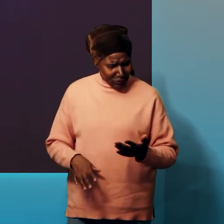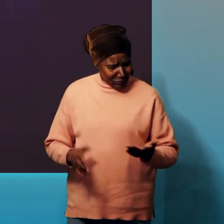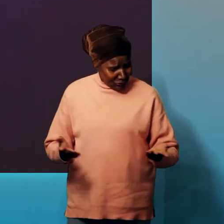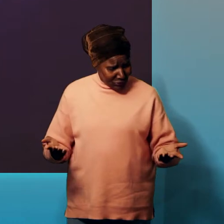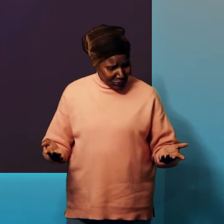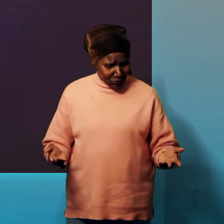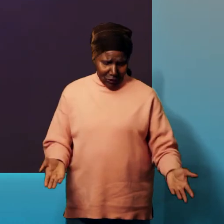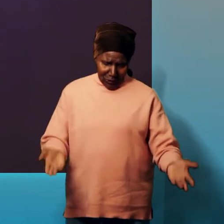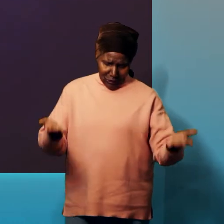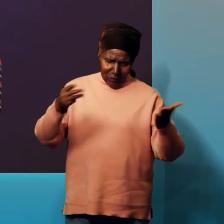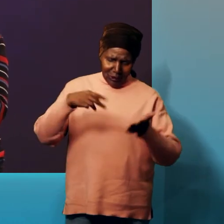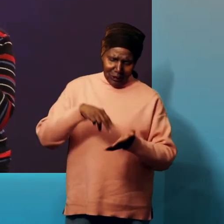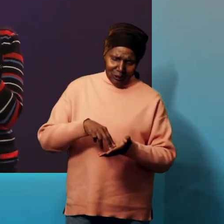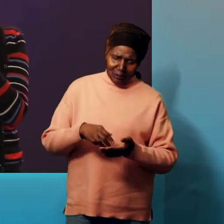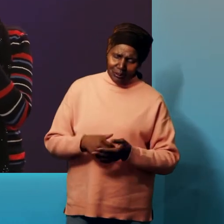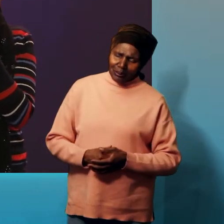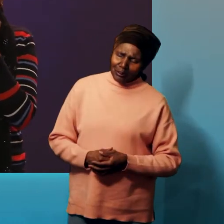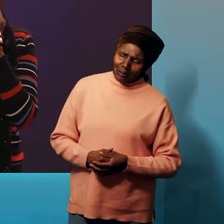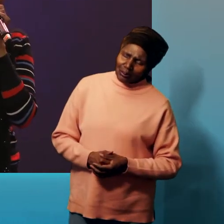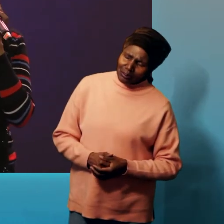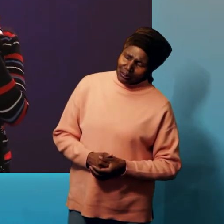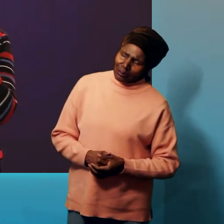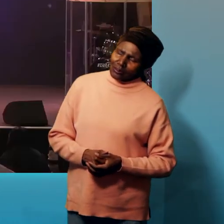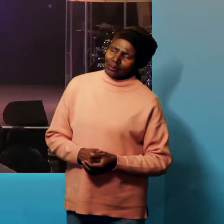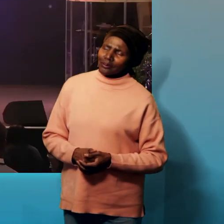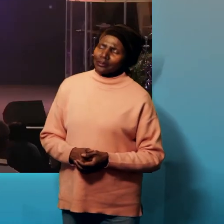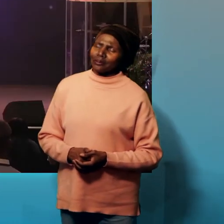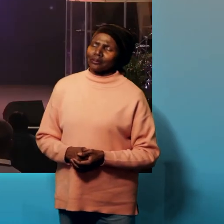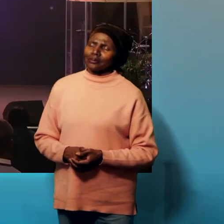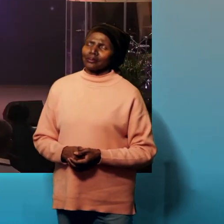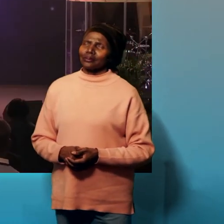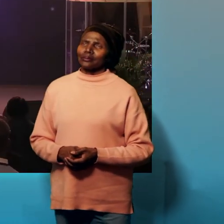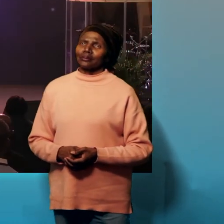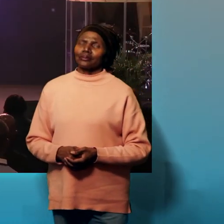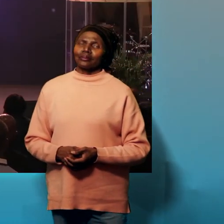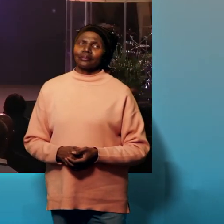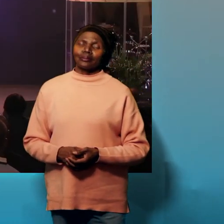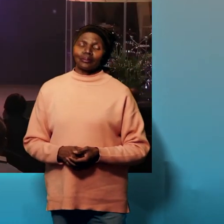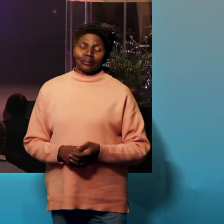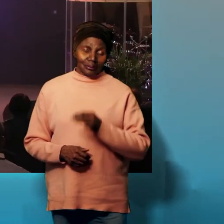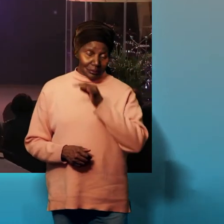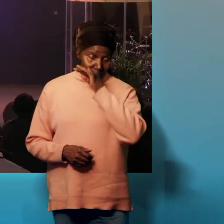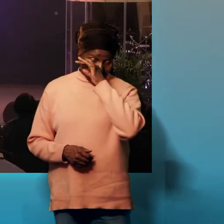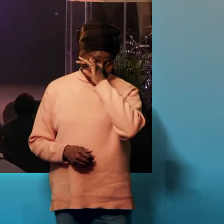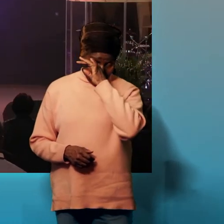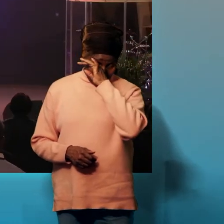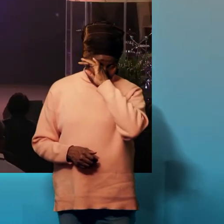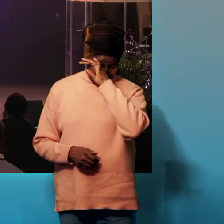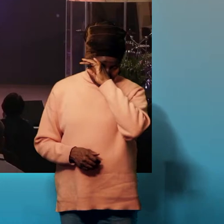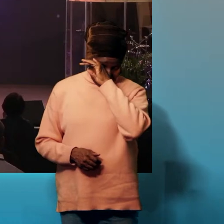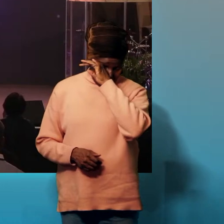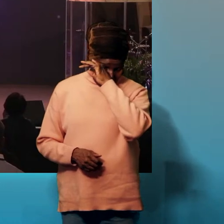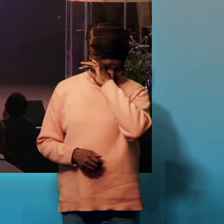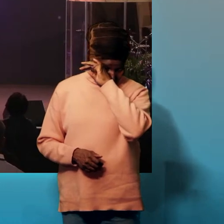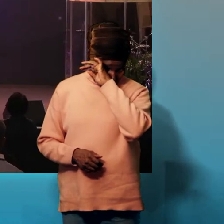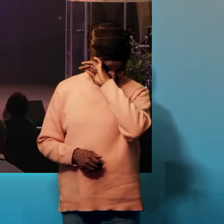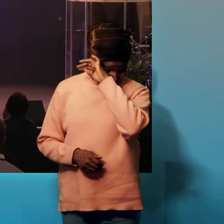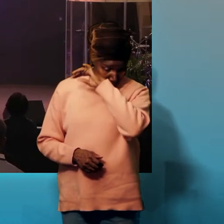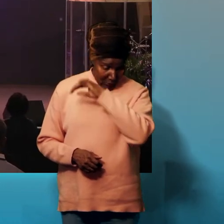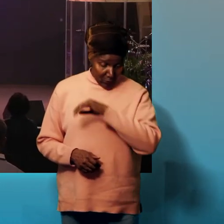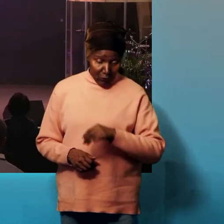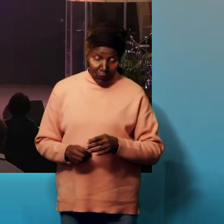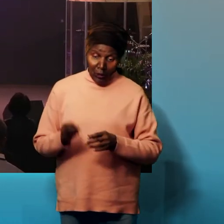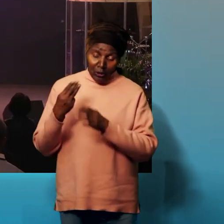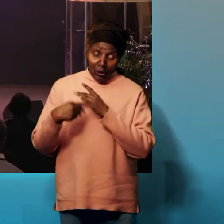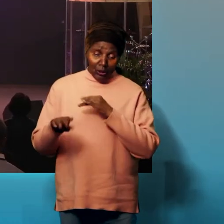us stand. Now, how many know that does not come from a place of condemnation? Because the Bible says